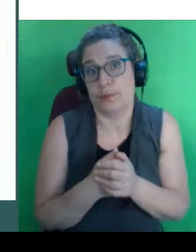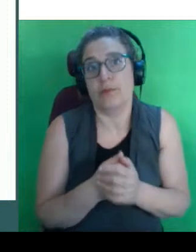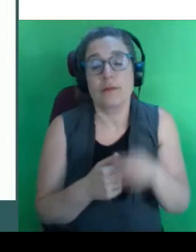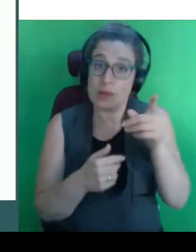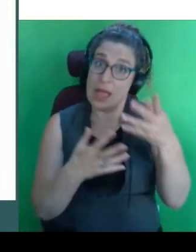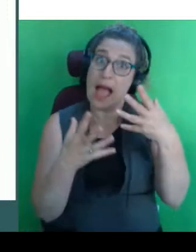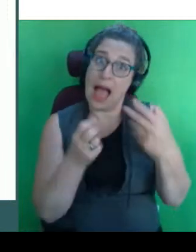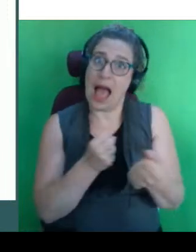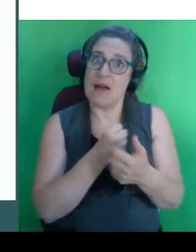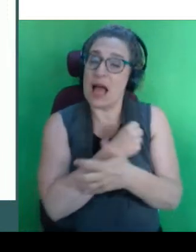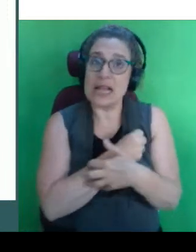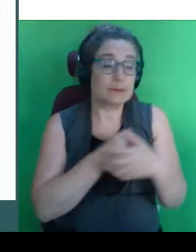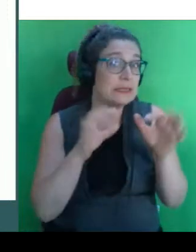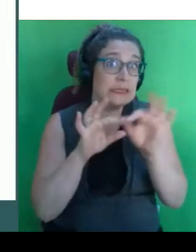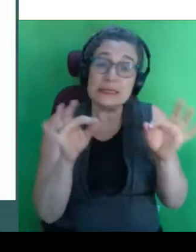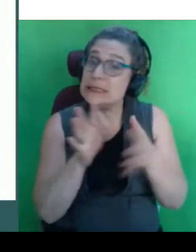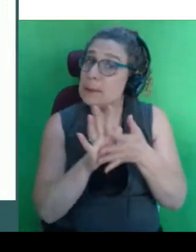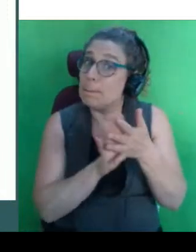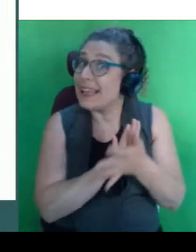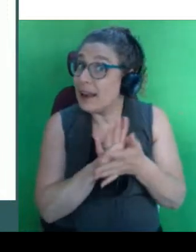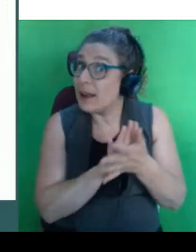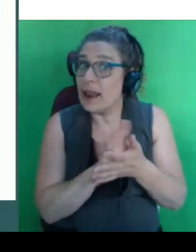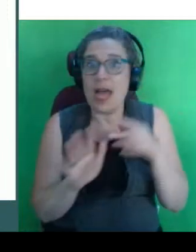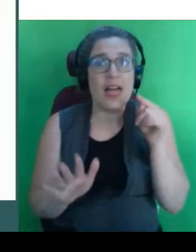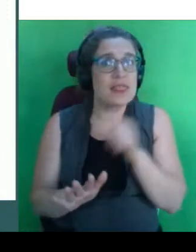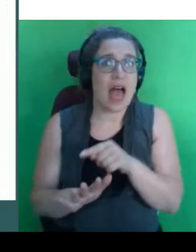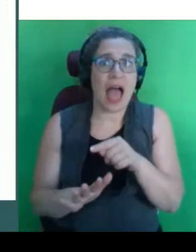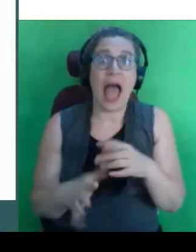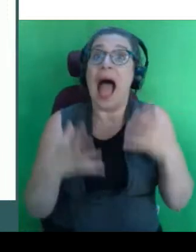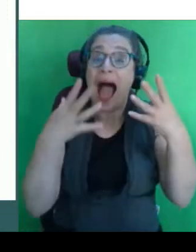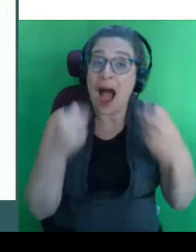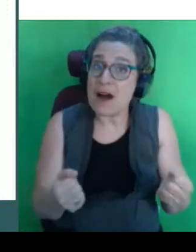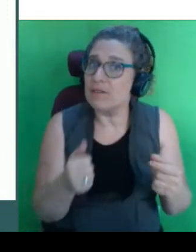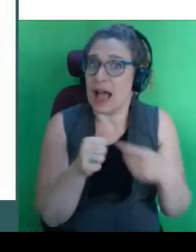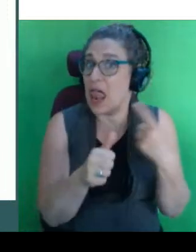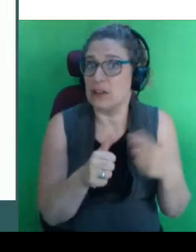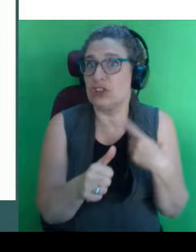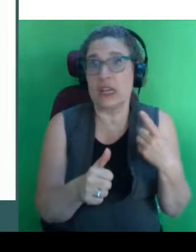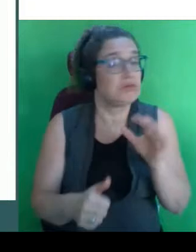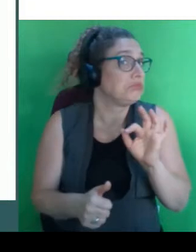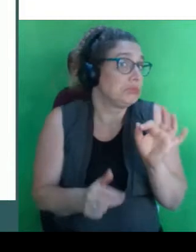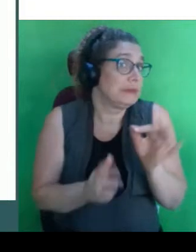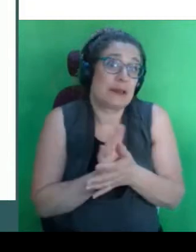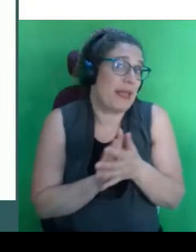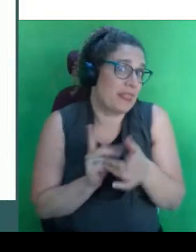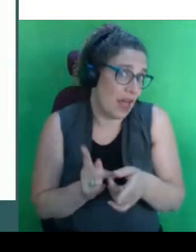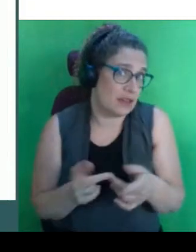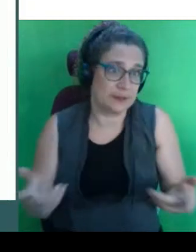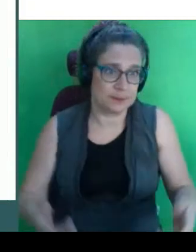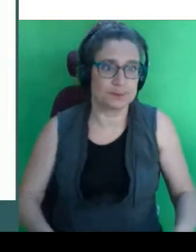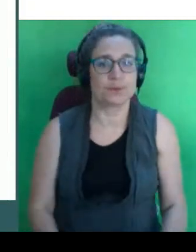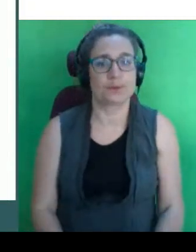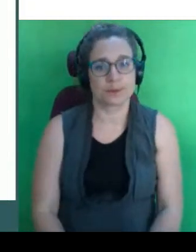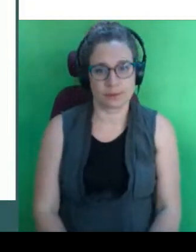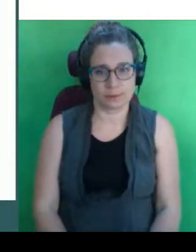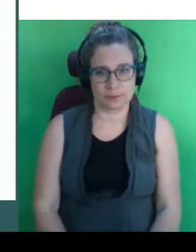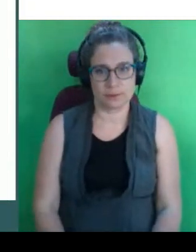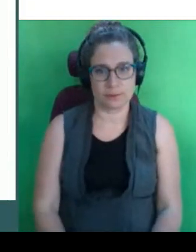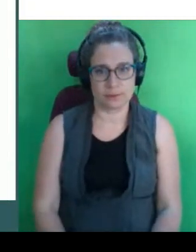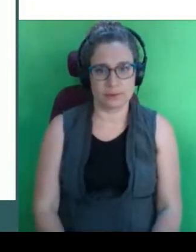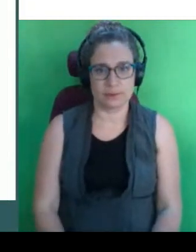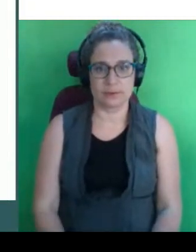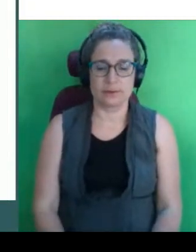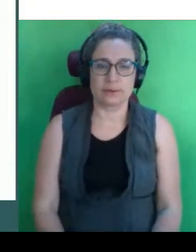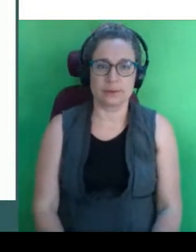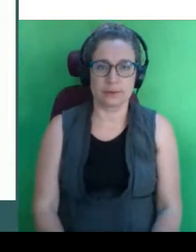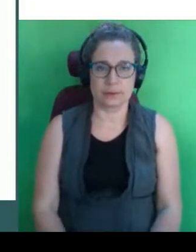doesn't automatically mean that they have an allergy. Where the total IgE is helpful is it's helpful